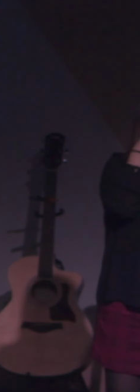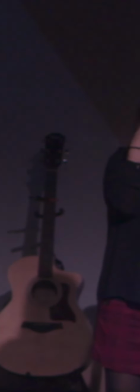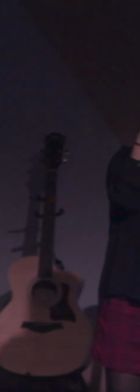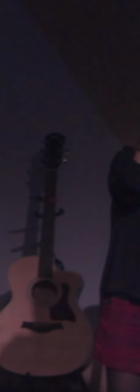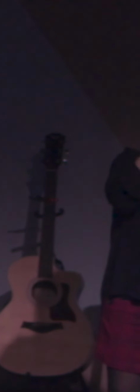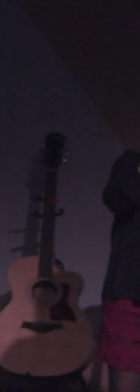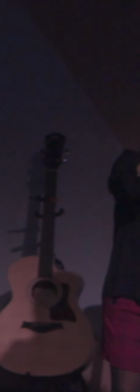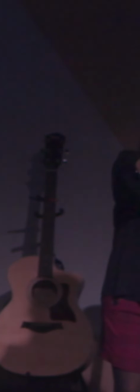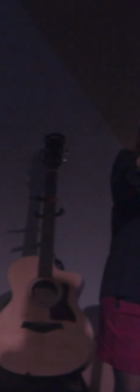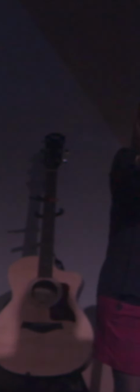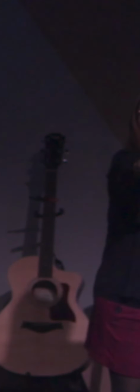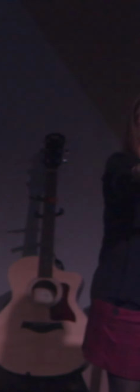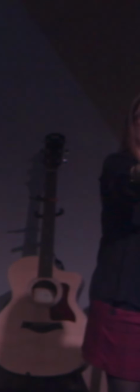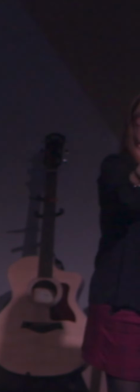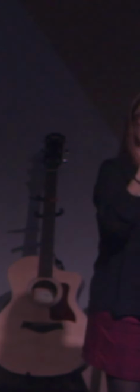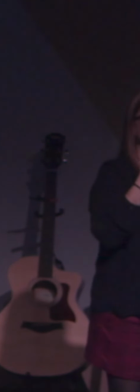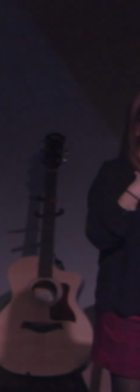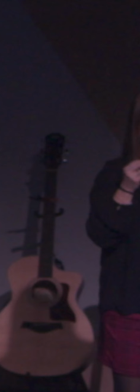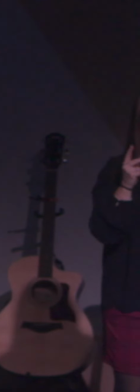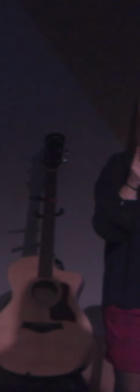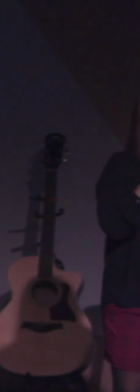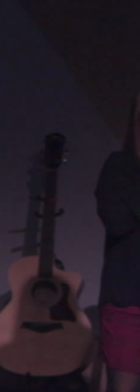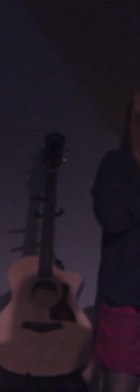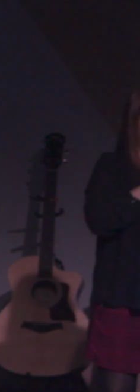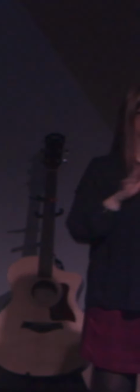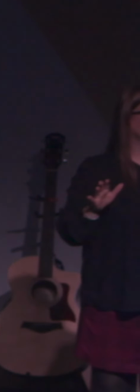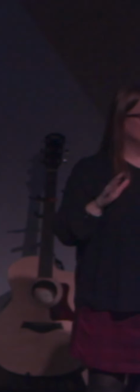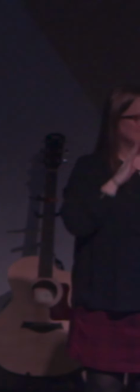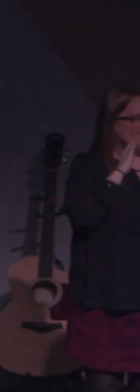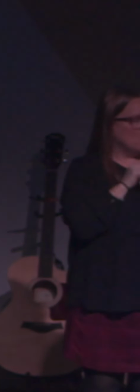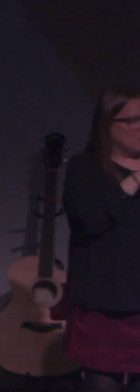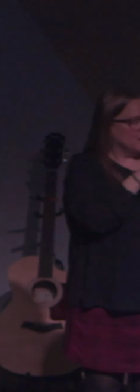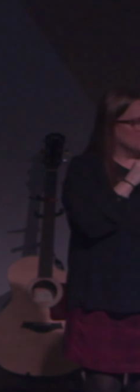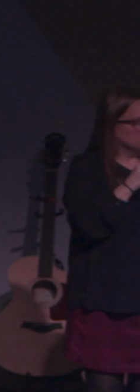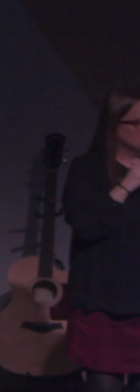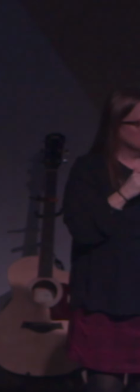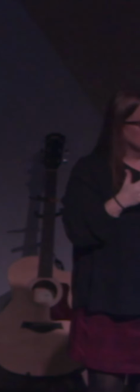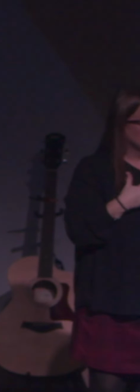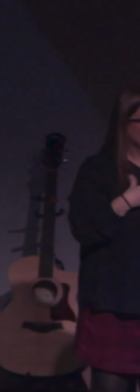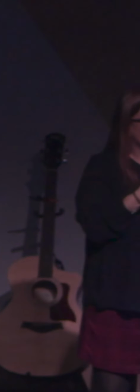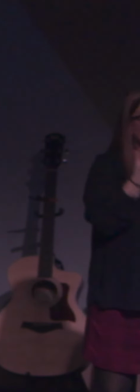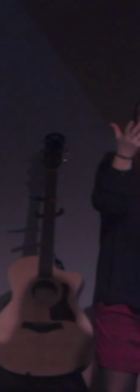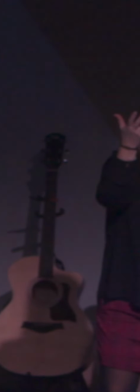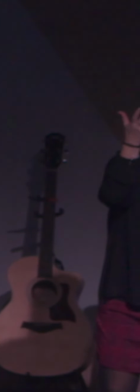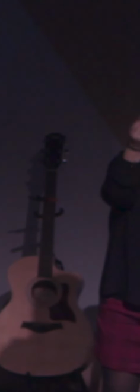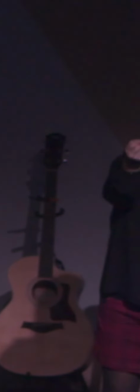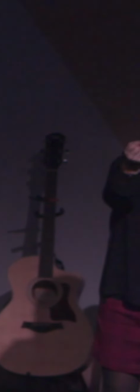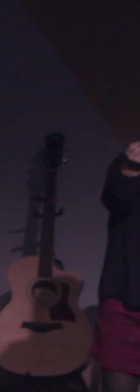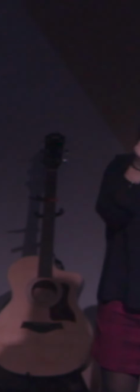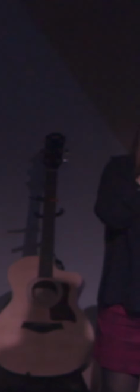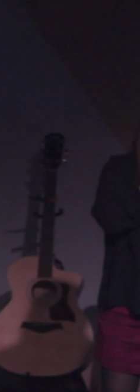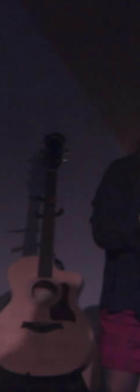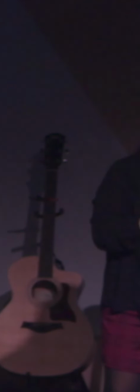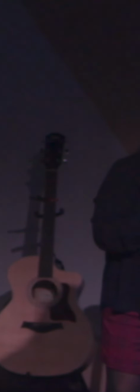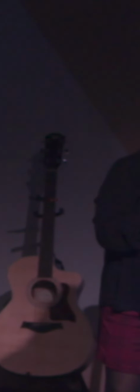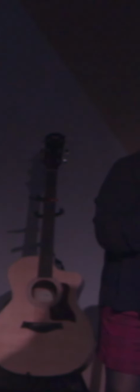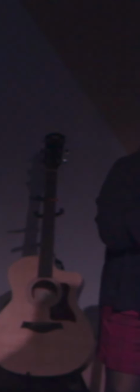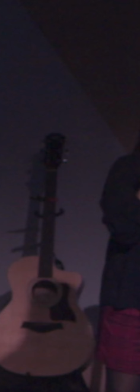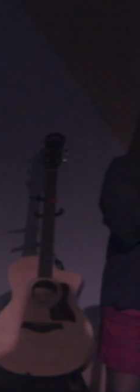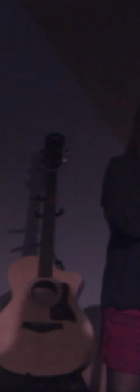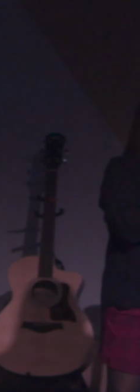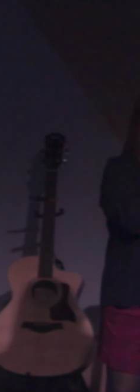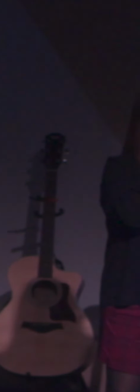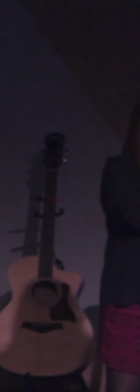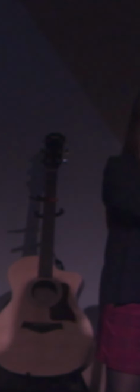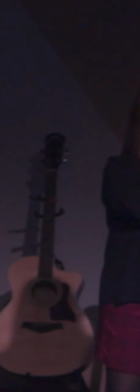doing. And I'm okay with that. And I hope that you are too. I hope that you can trust Him at that level. It's not easy. You're not always going to get it